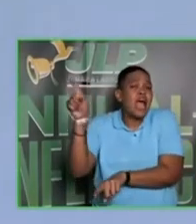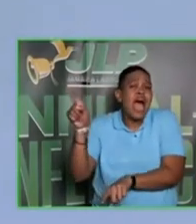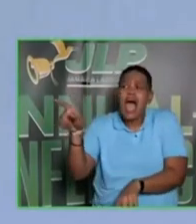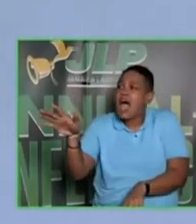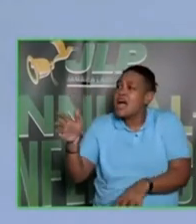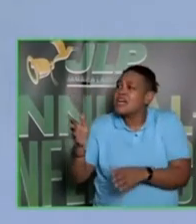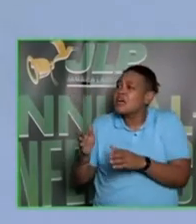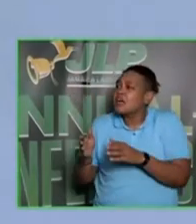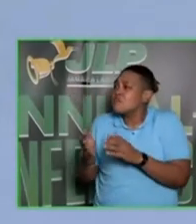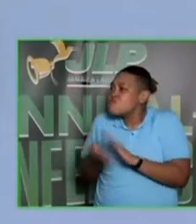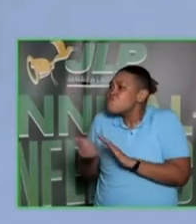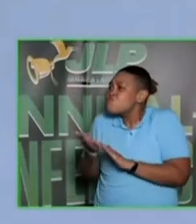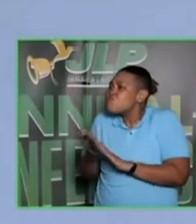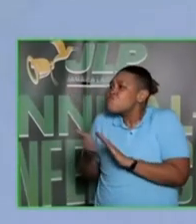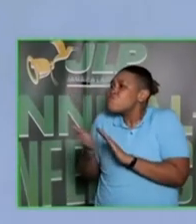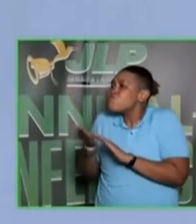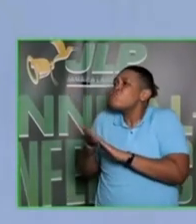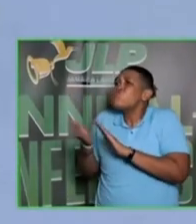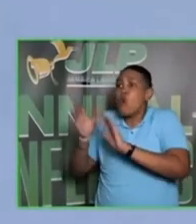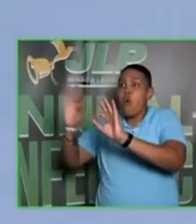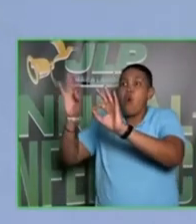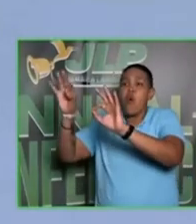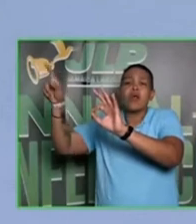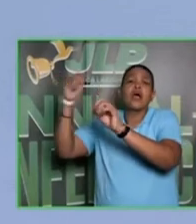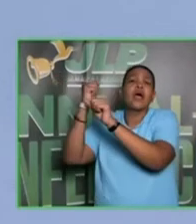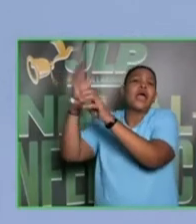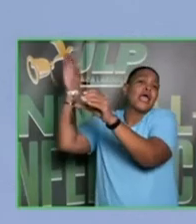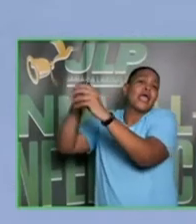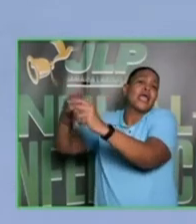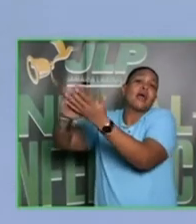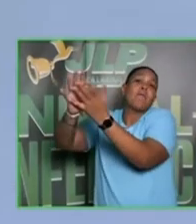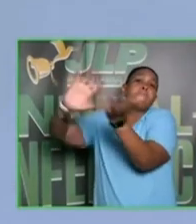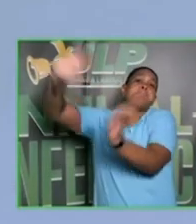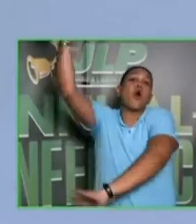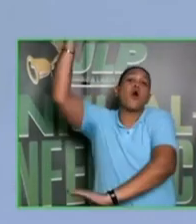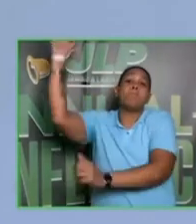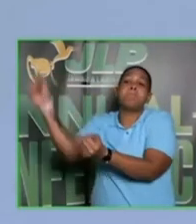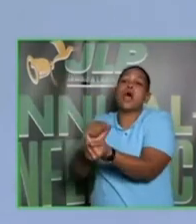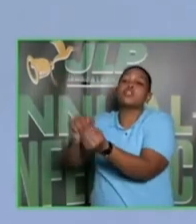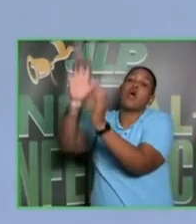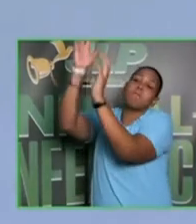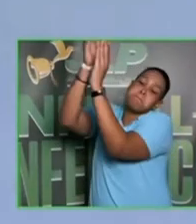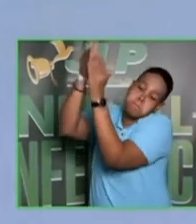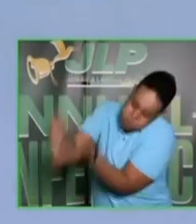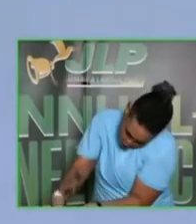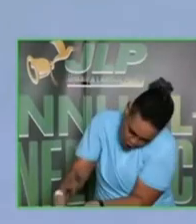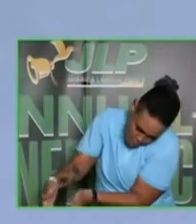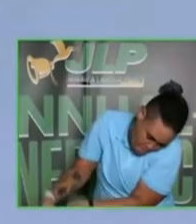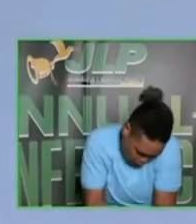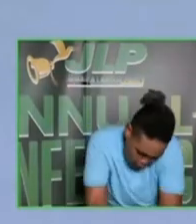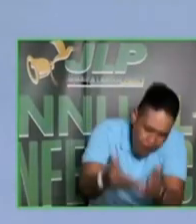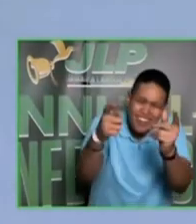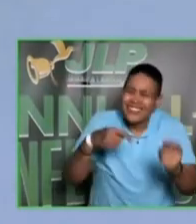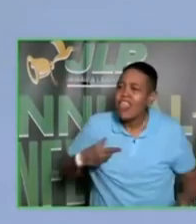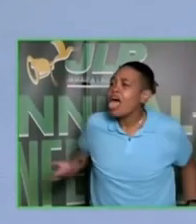aground. They mash it up. They create problems every time bar none.